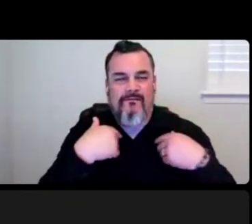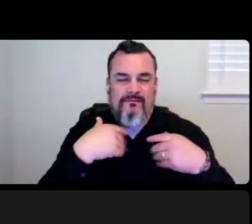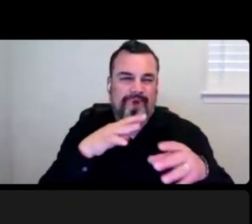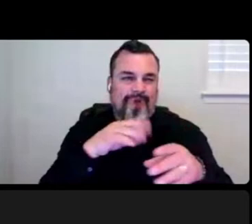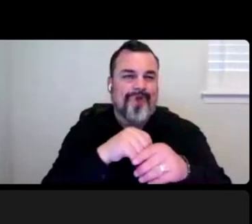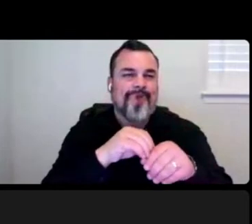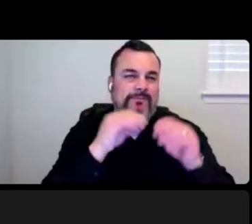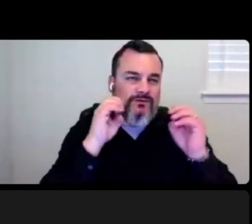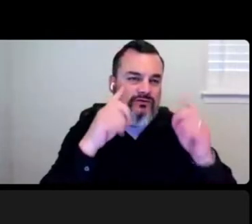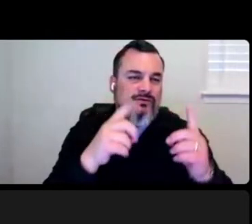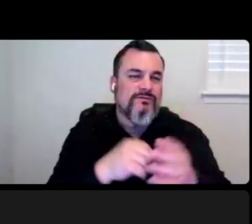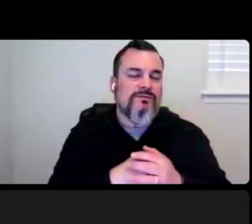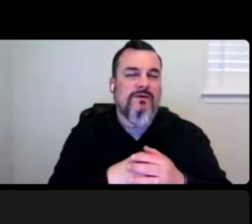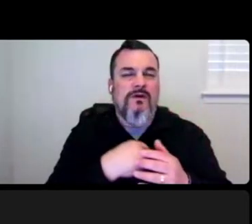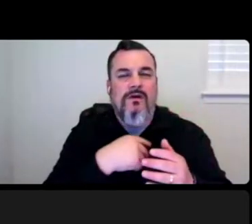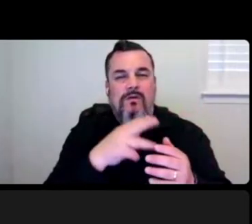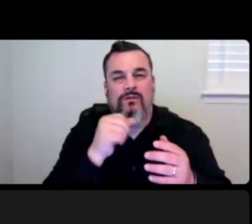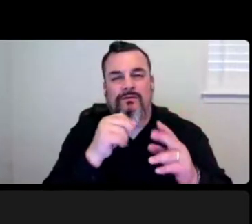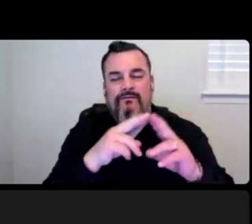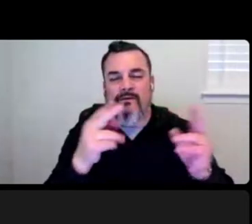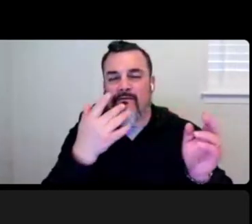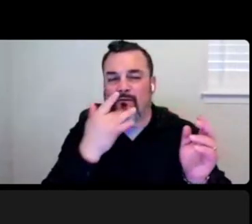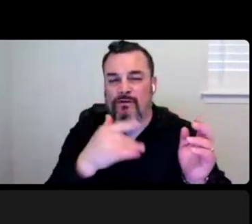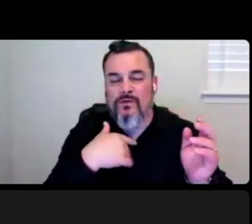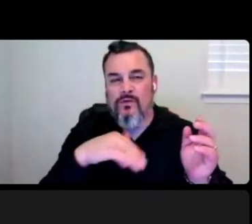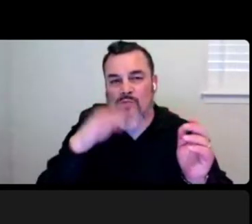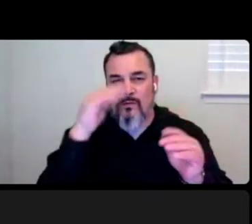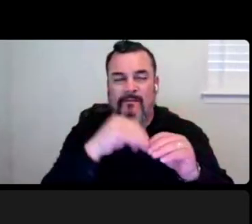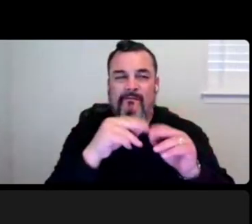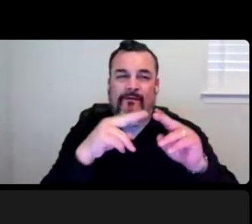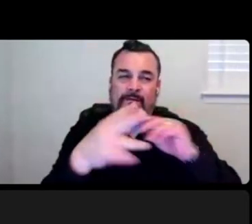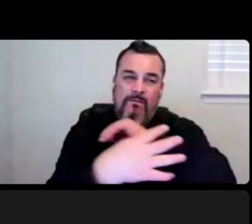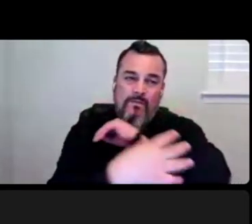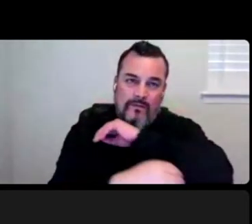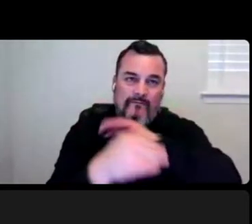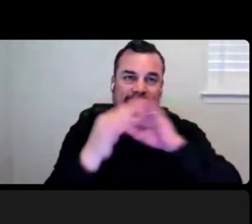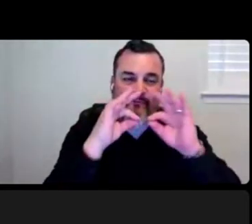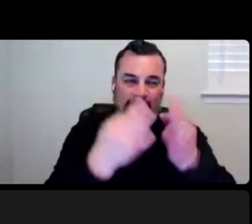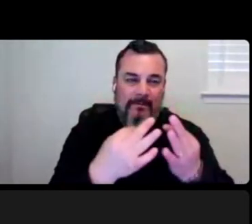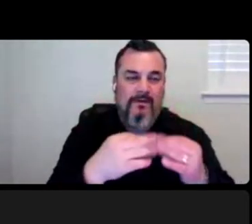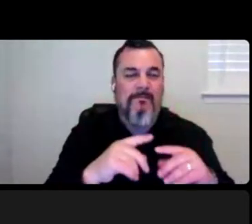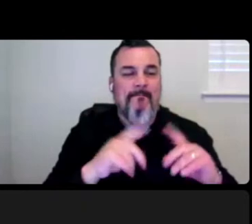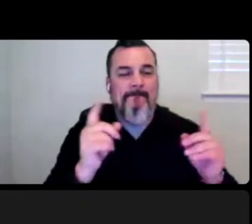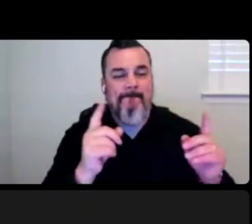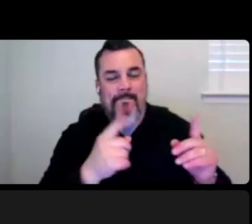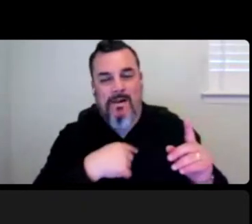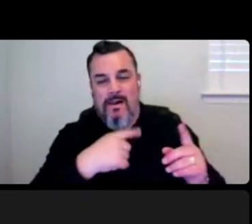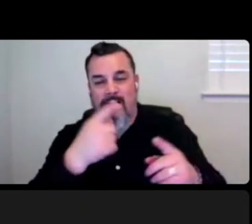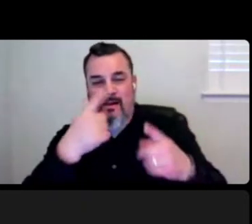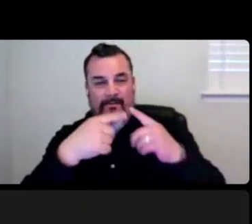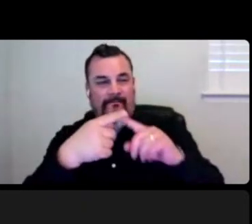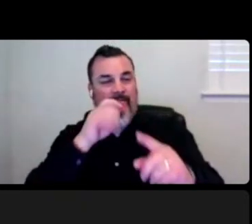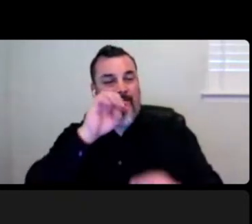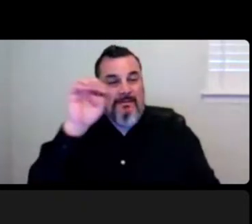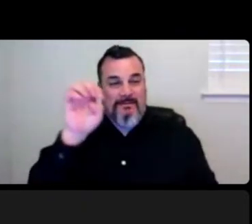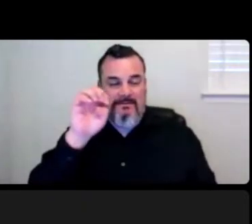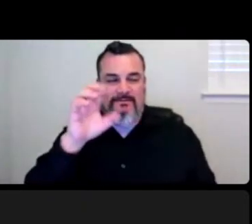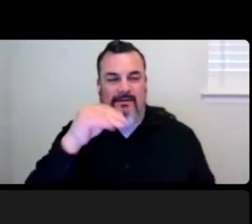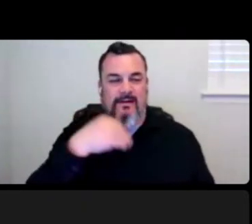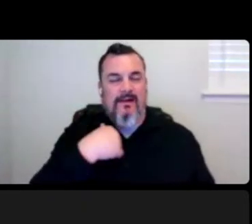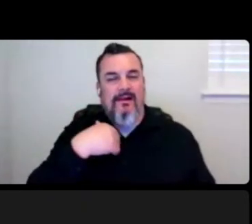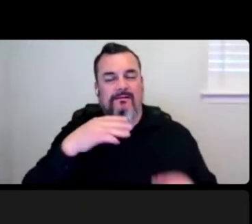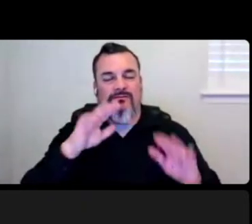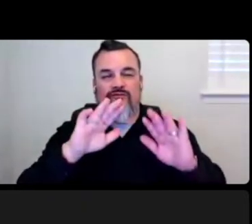education. I was very fortunate. I grew up in a very poor family, but I came from back east and I had a